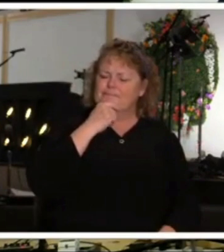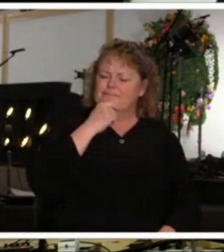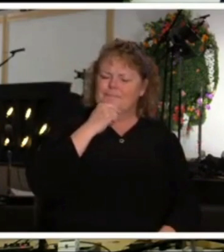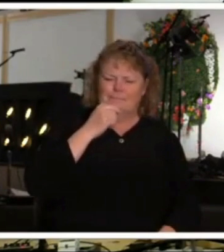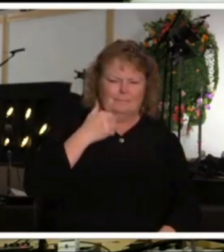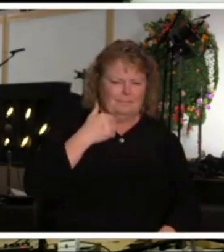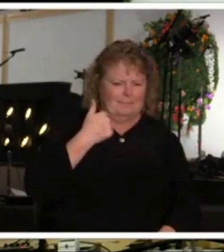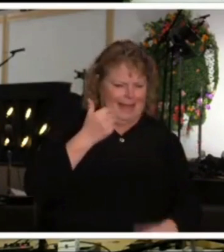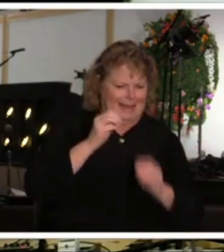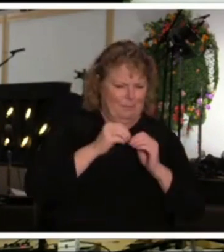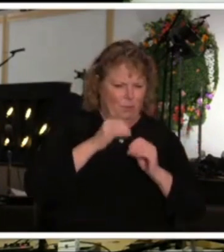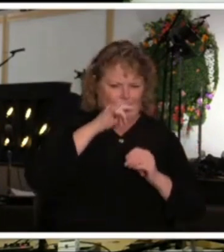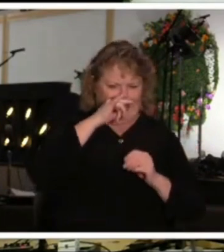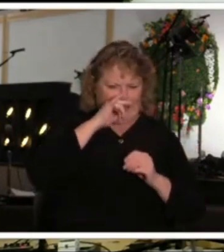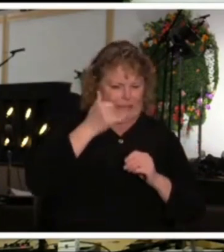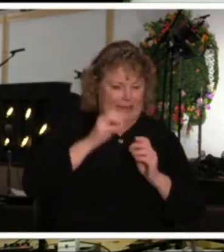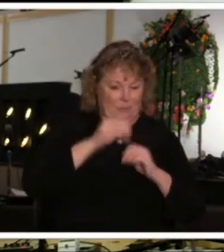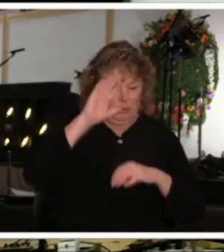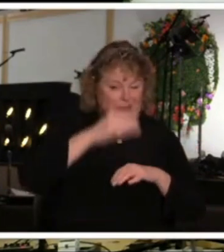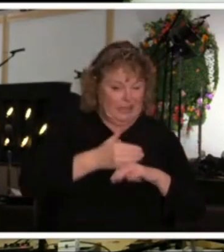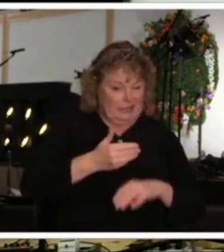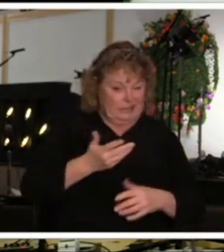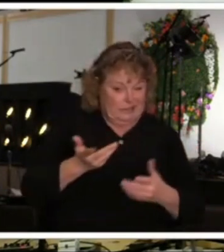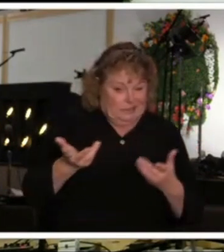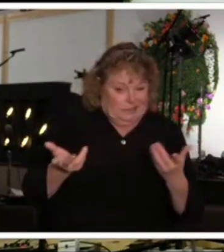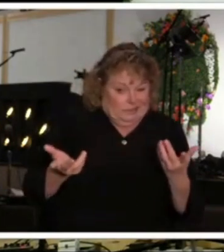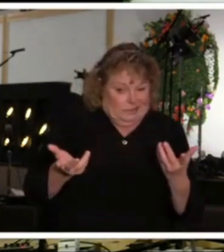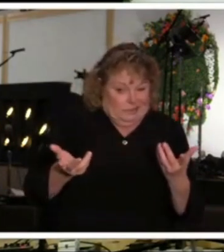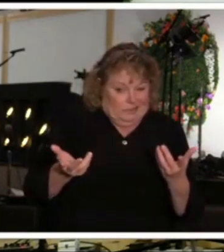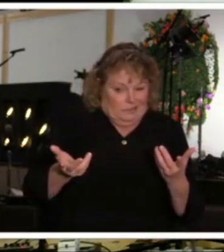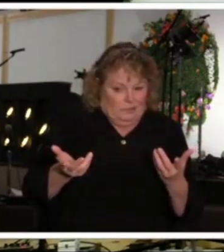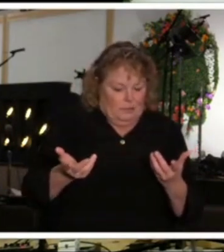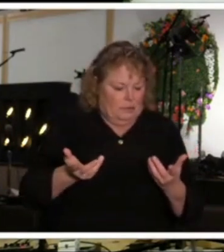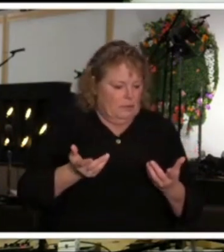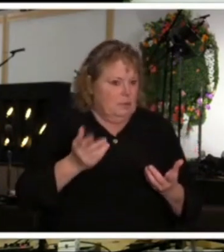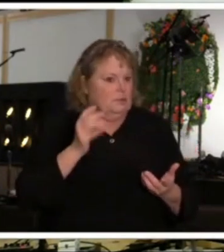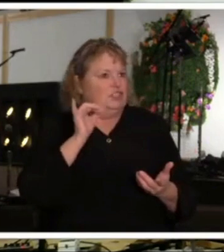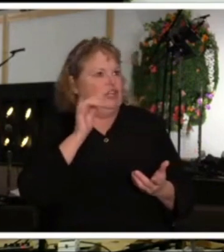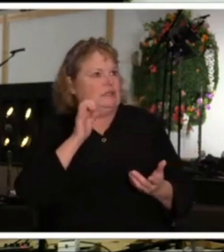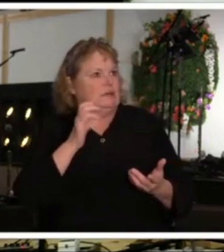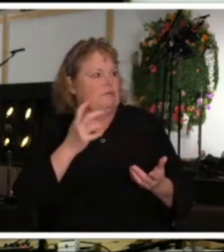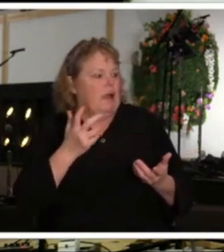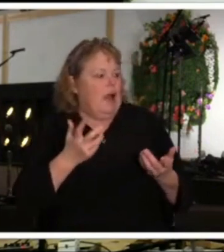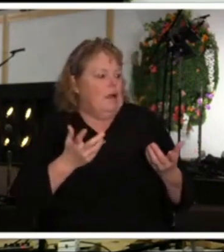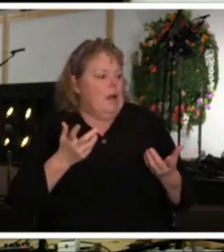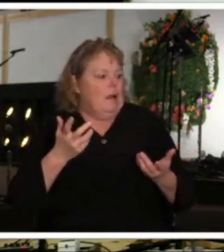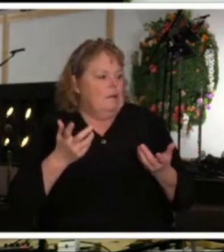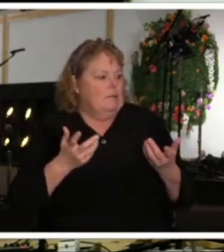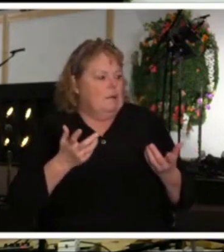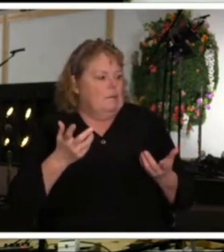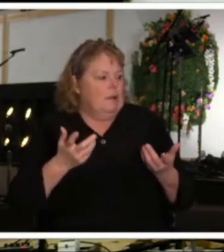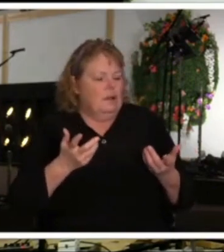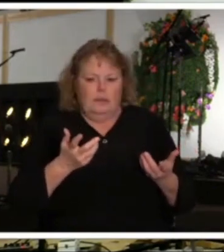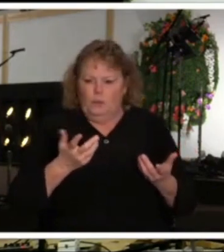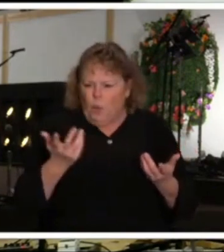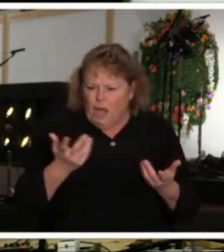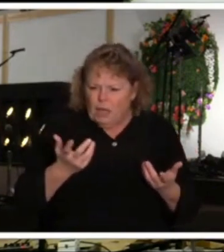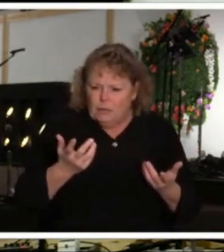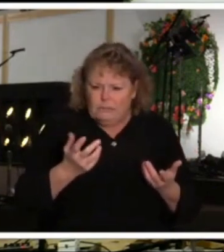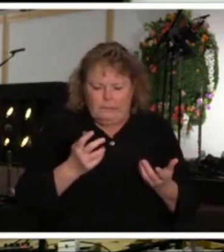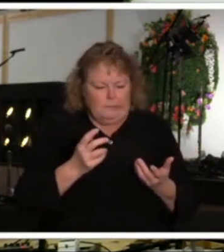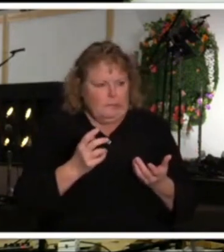do you have any more kids, any more sons? And he's like, now, what'd you say?